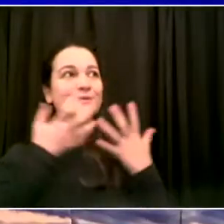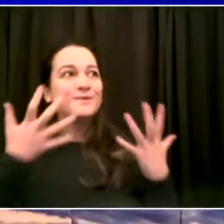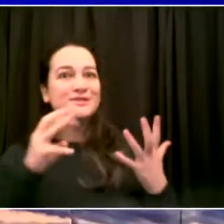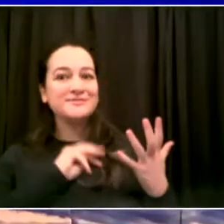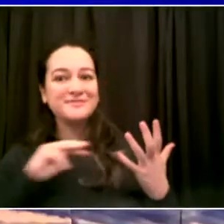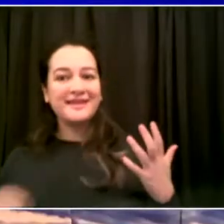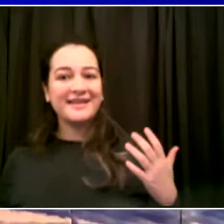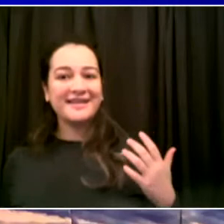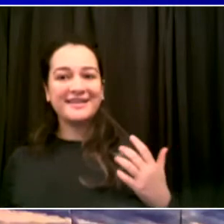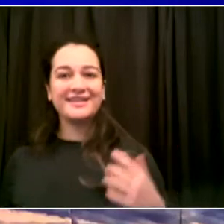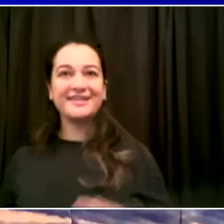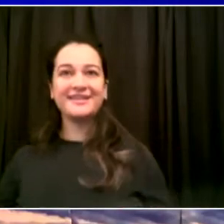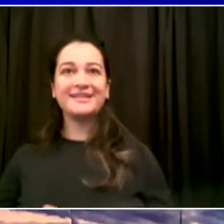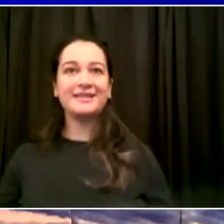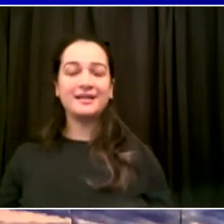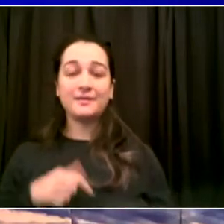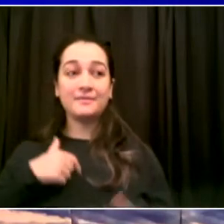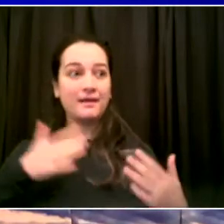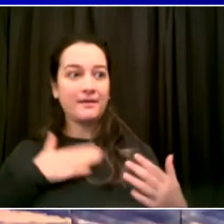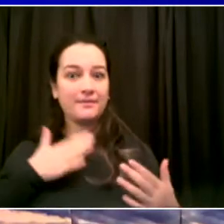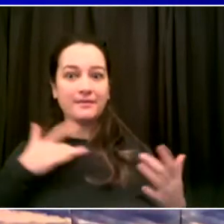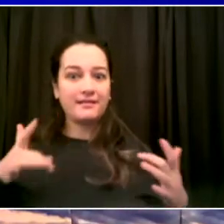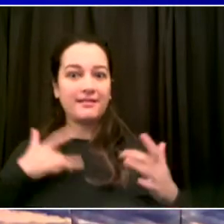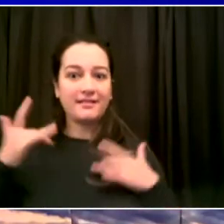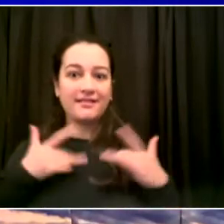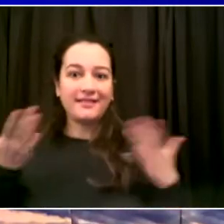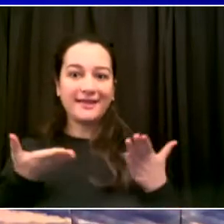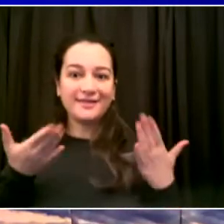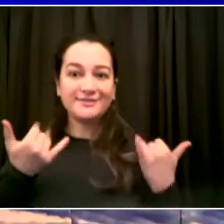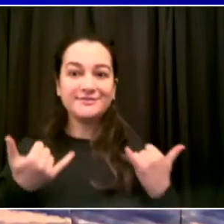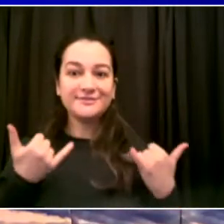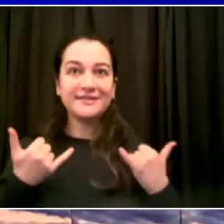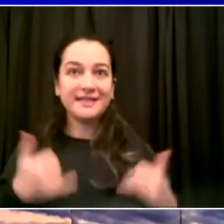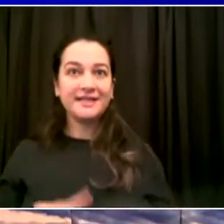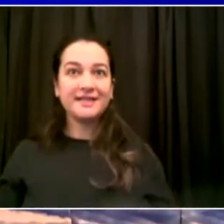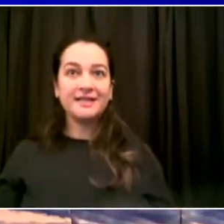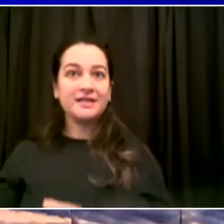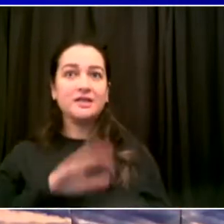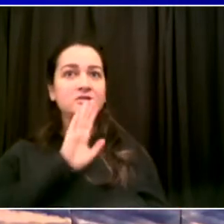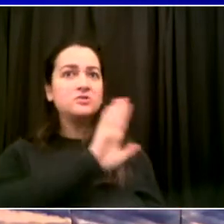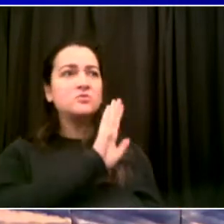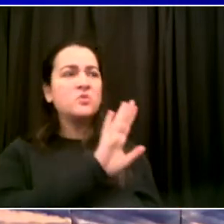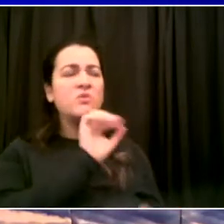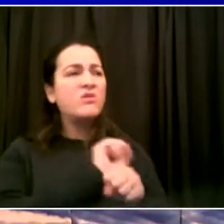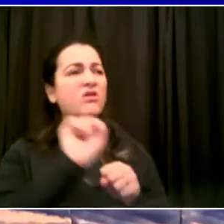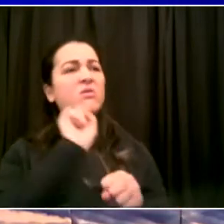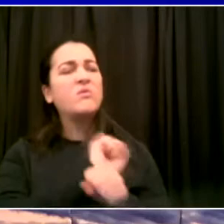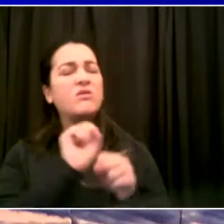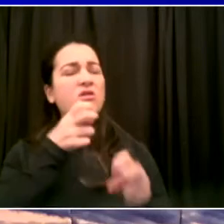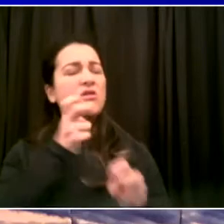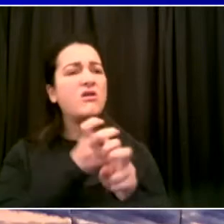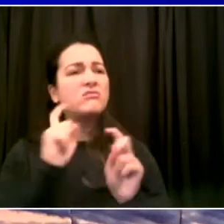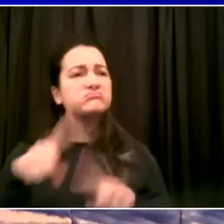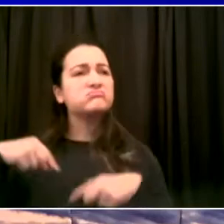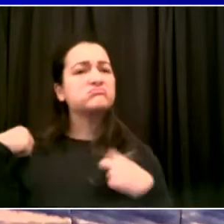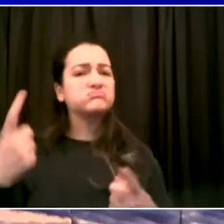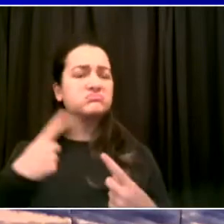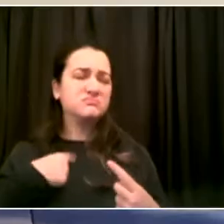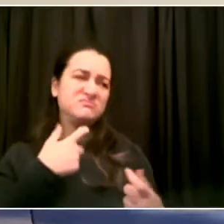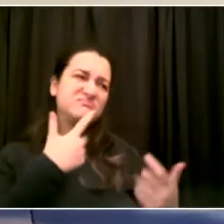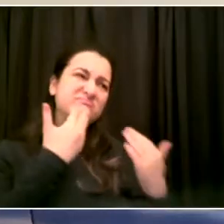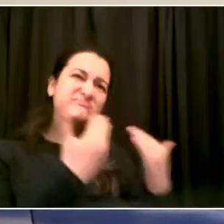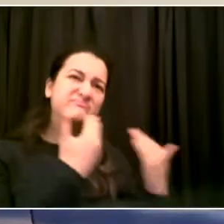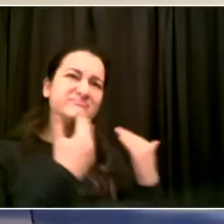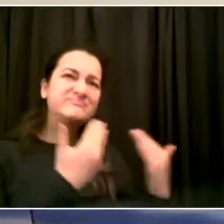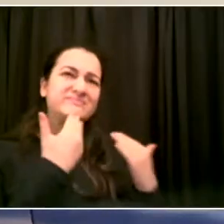whole team for your constant efforts. I really want to acknowledge you because you have, from the very beginning, been